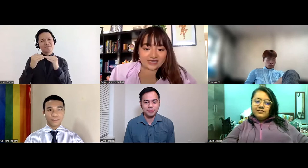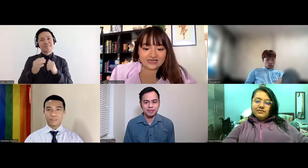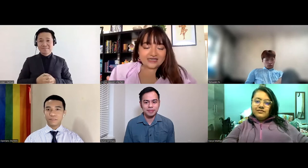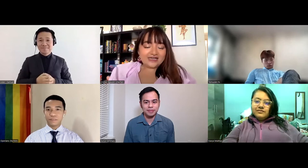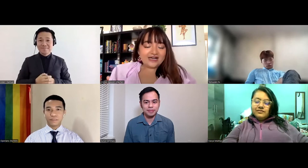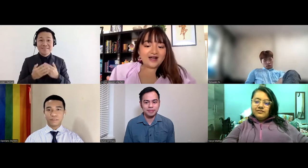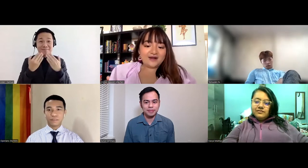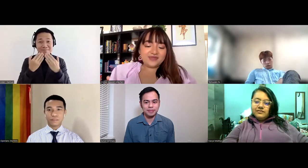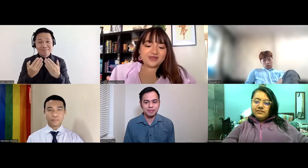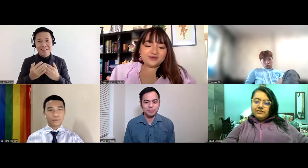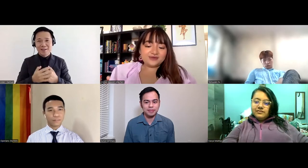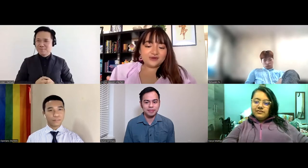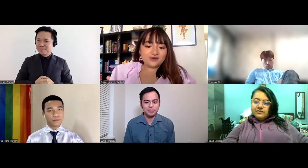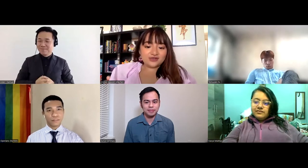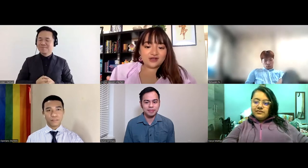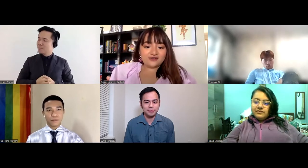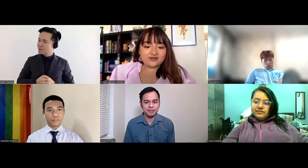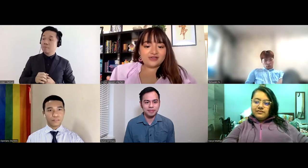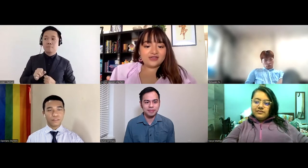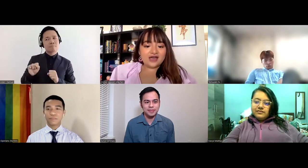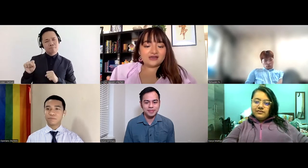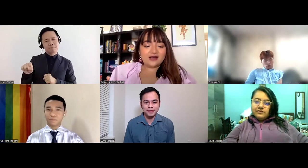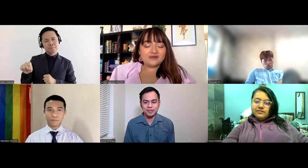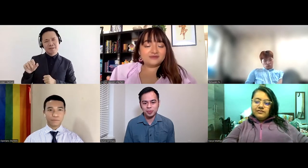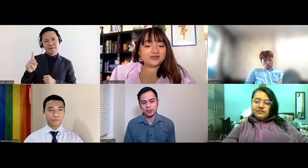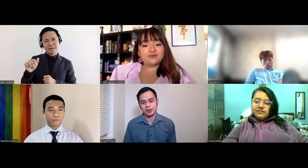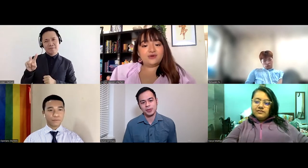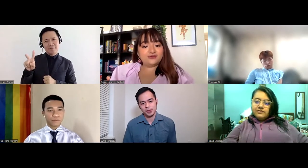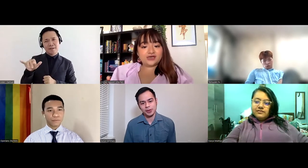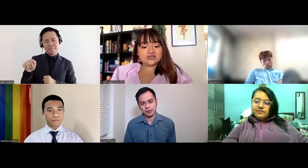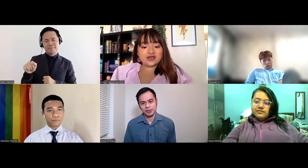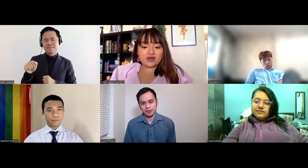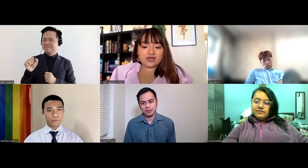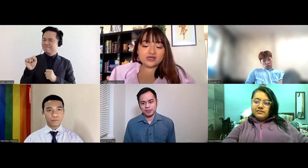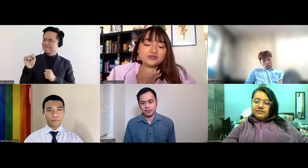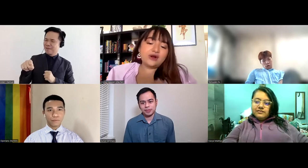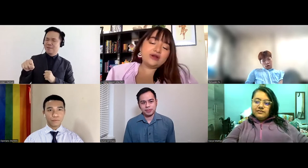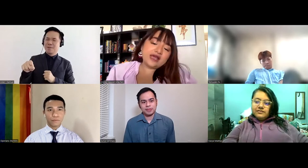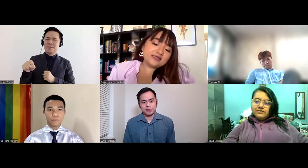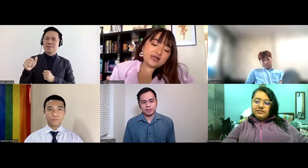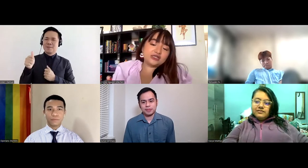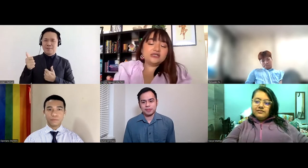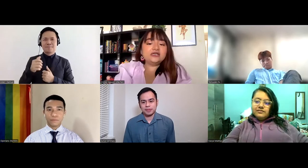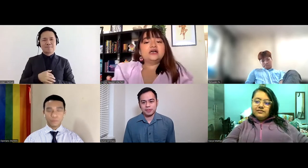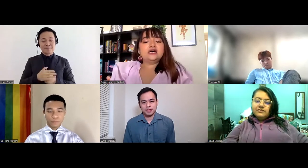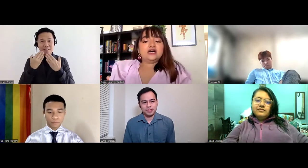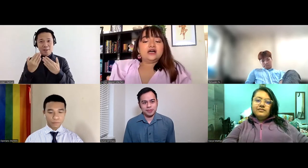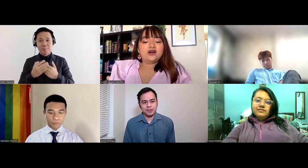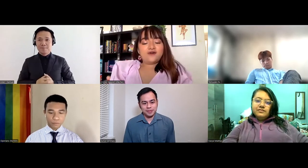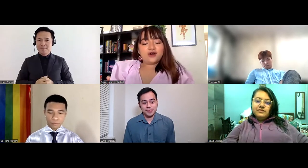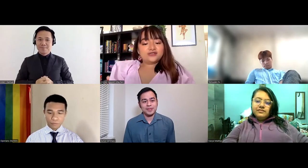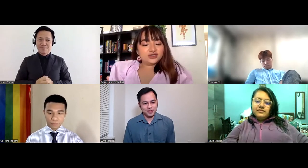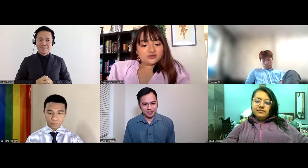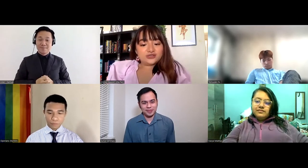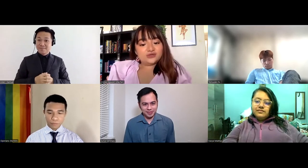Absolutely. Thank you so much, Kavya. That is the perfect segue into our next section